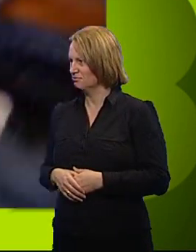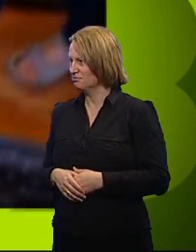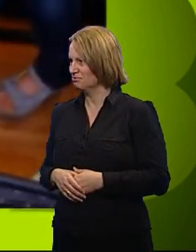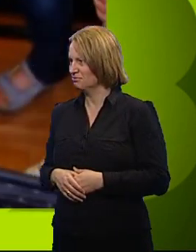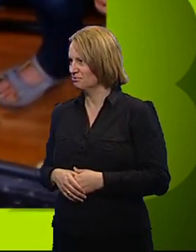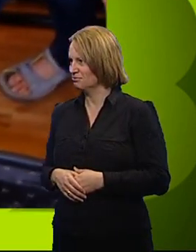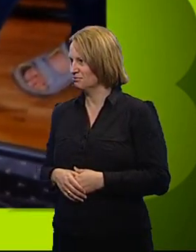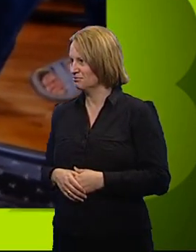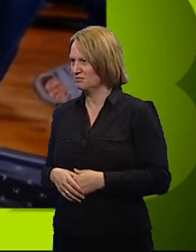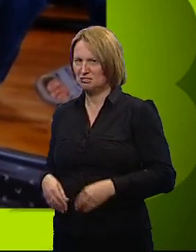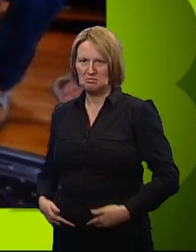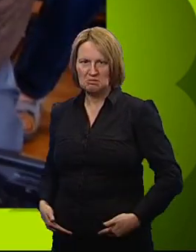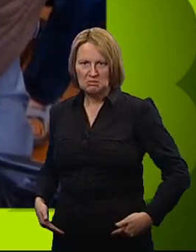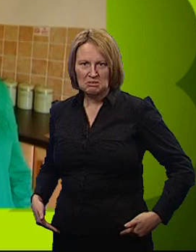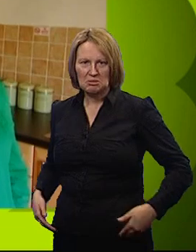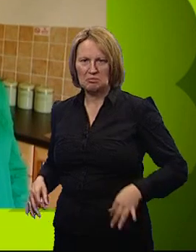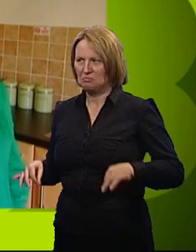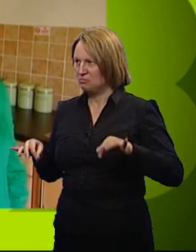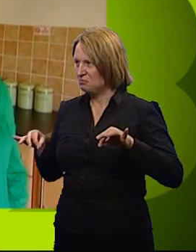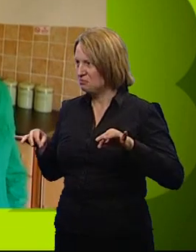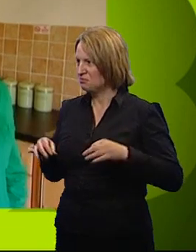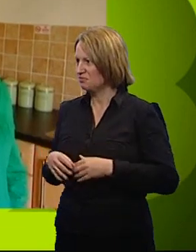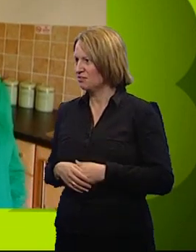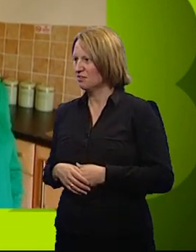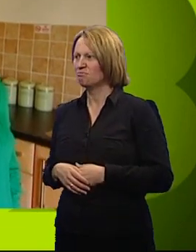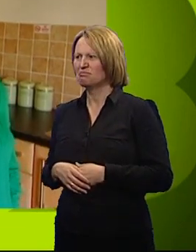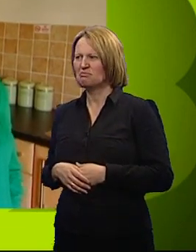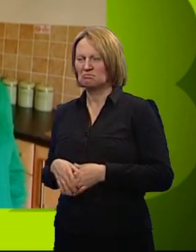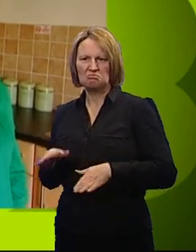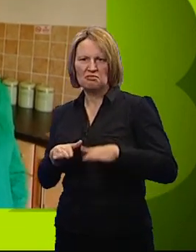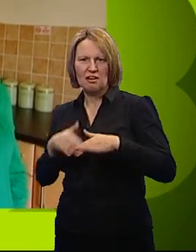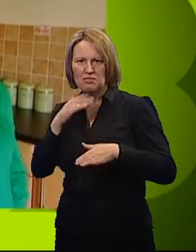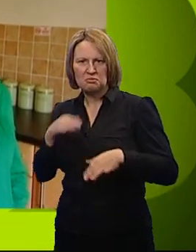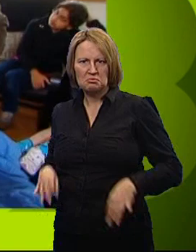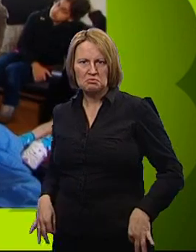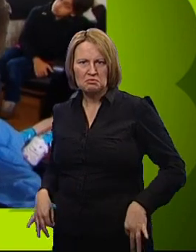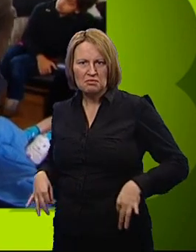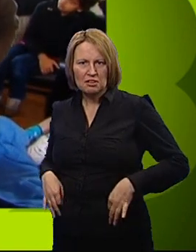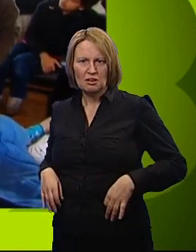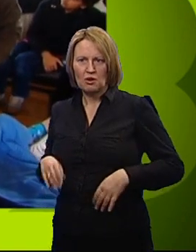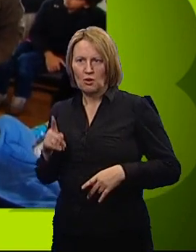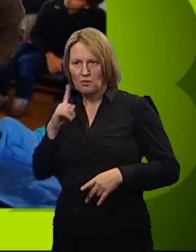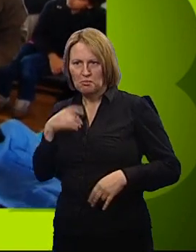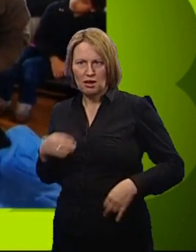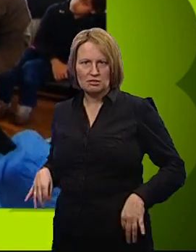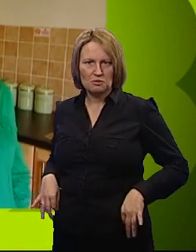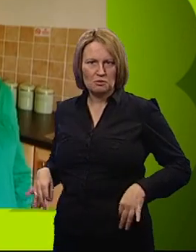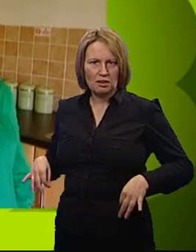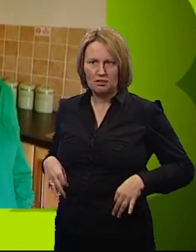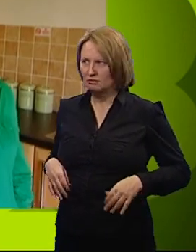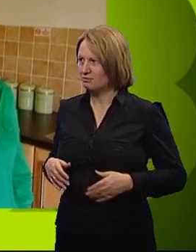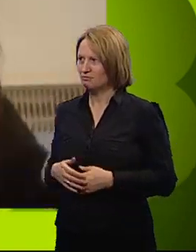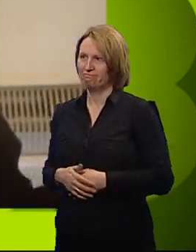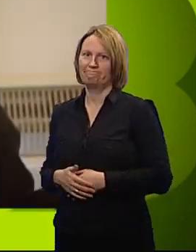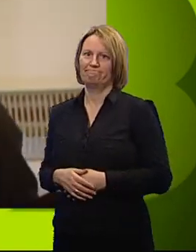Oh, boxers, excellent. My main concern was that they weren't packing enough underwear. I'm looking for my underwear, girls. And